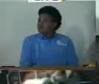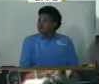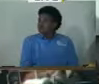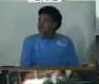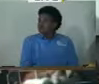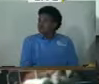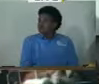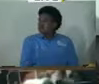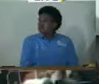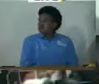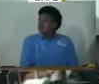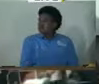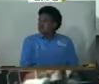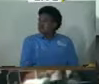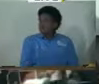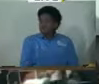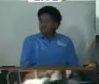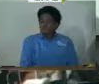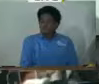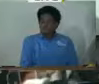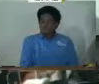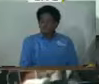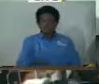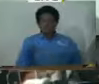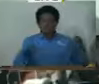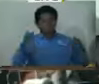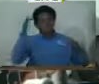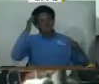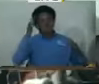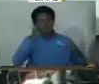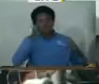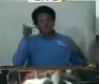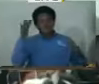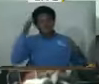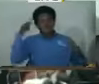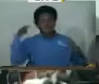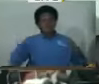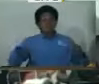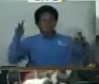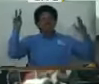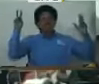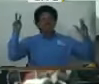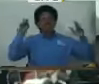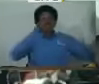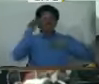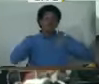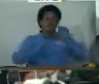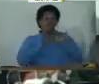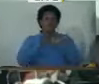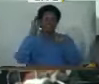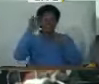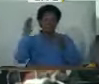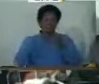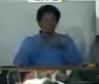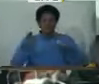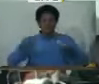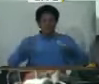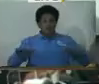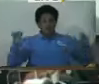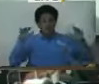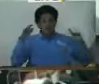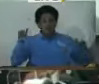Which is why it is best, because this is an issue that is affecting the entire House. And we must